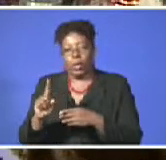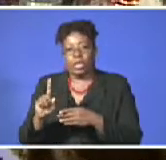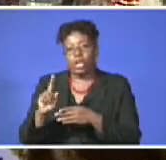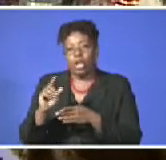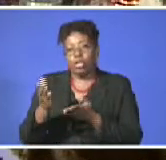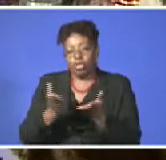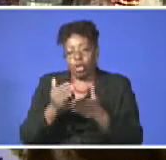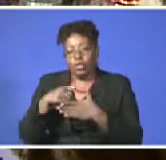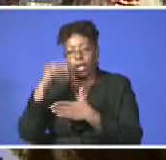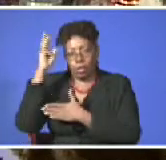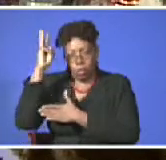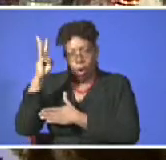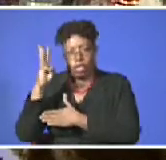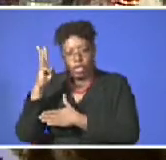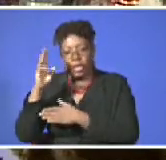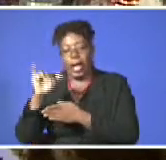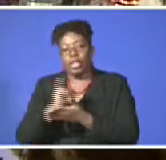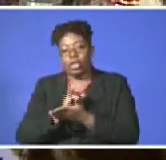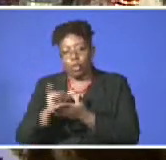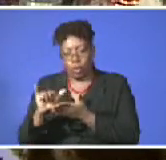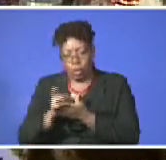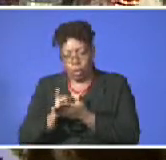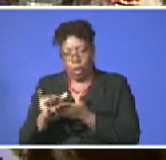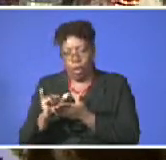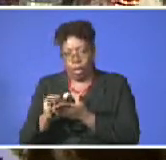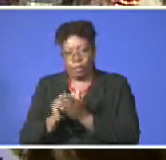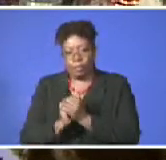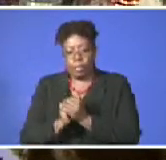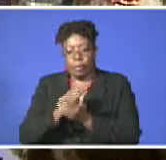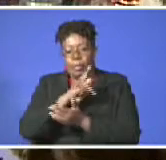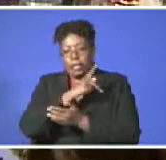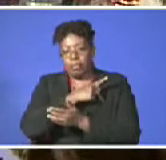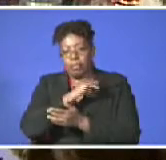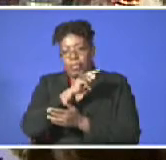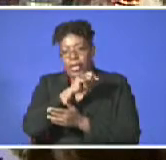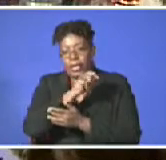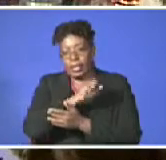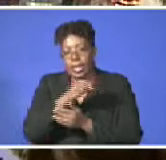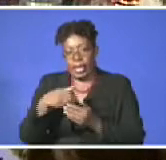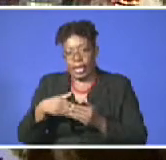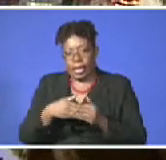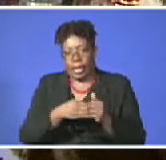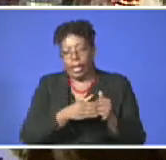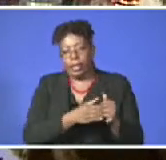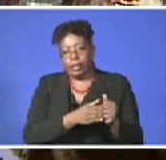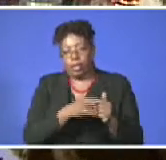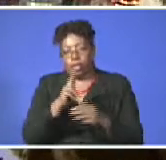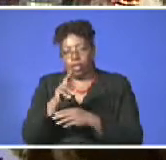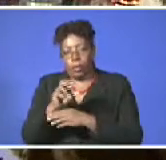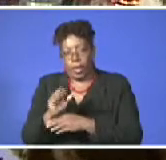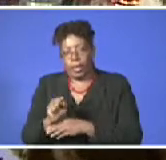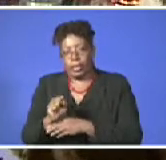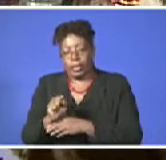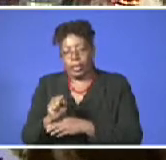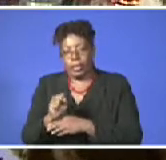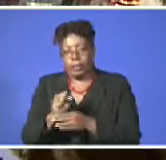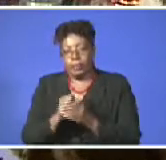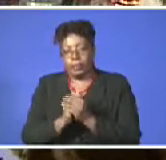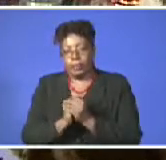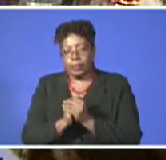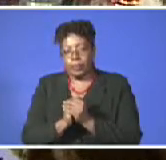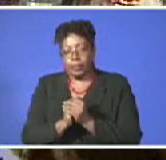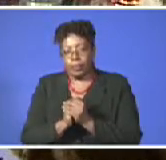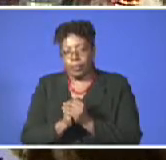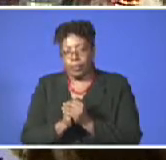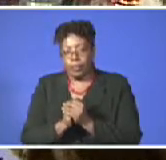New York City. During her most recent tour abroad, Ms. Pitts led the United States Consulate General in Recife, a seaside city